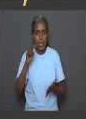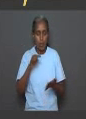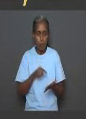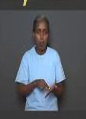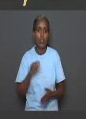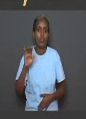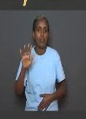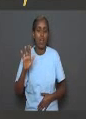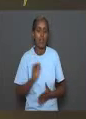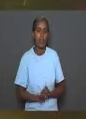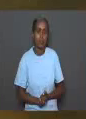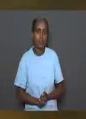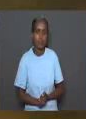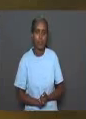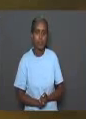7.5.